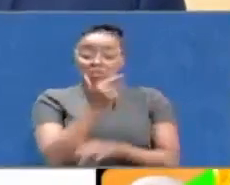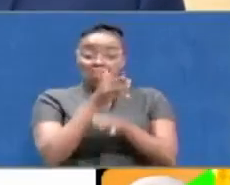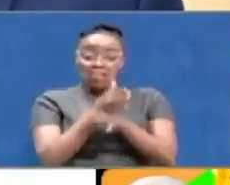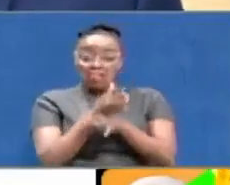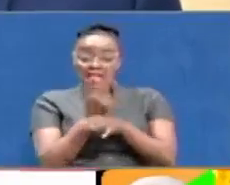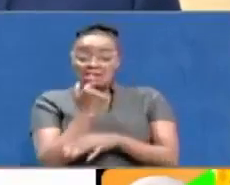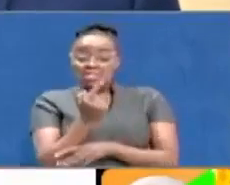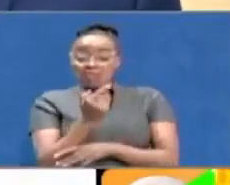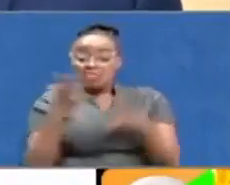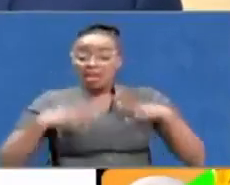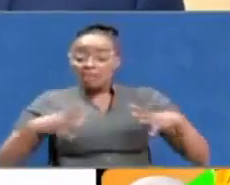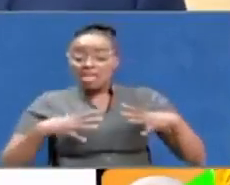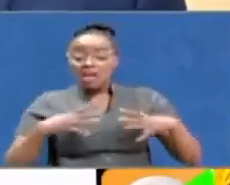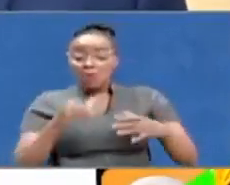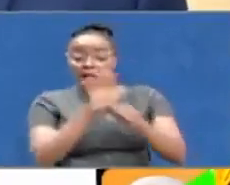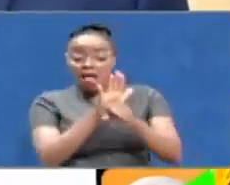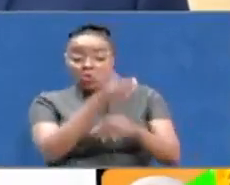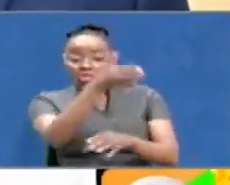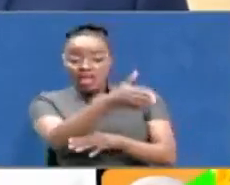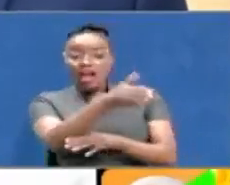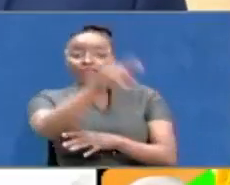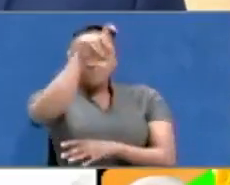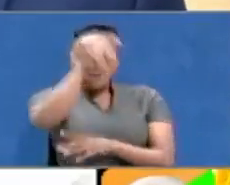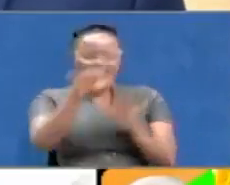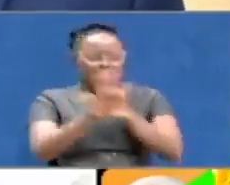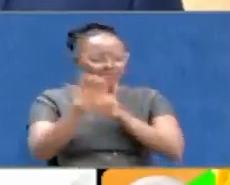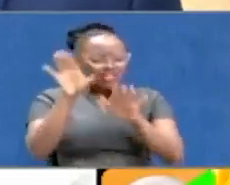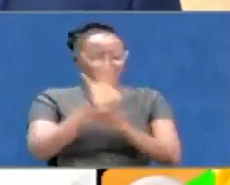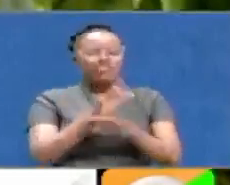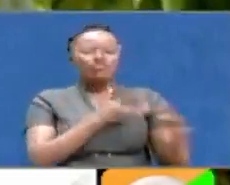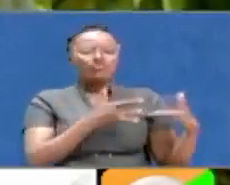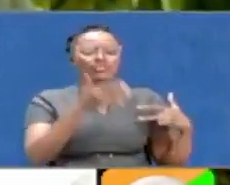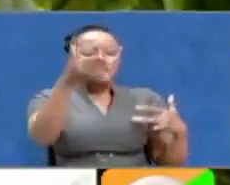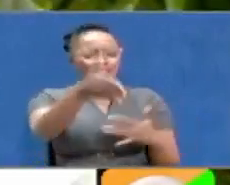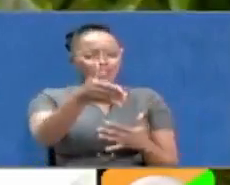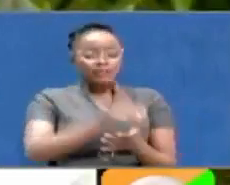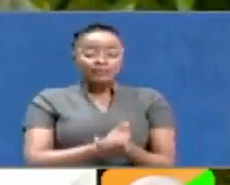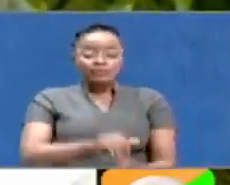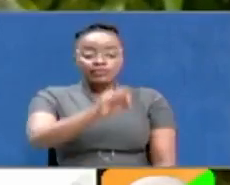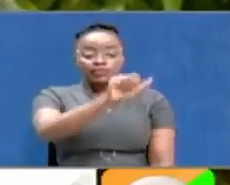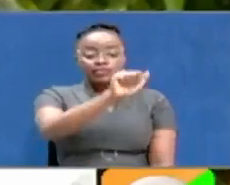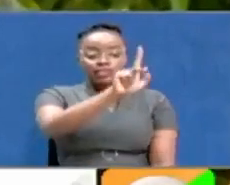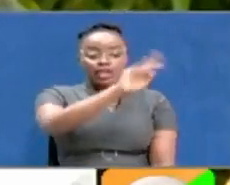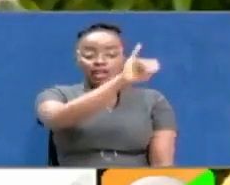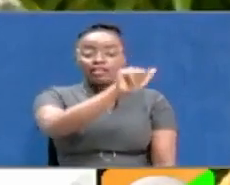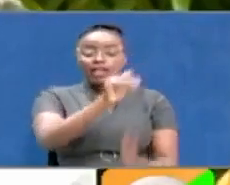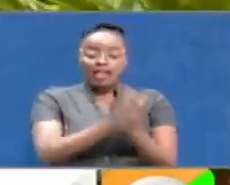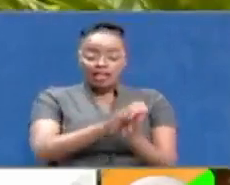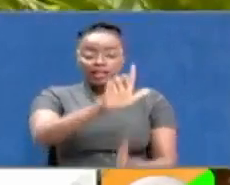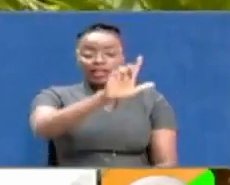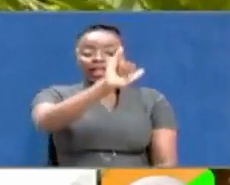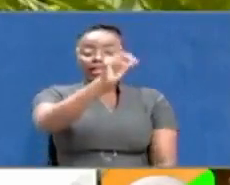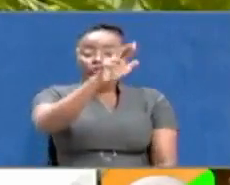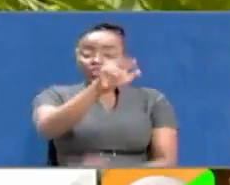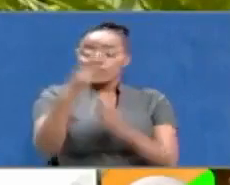here and say that population has nothing to do with it. Population has everything to do with it. Senator Sakaja and Senator Linturi represent